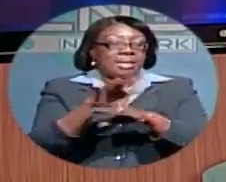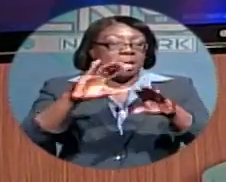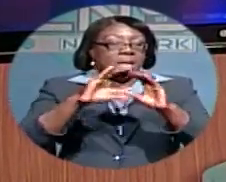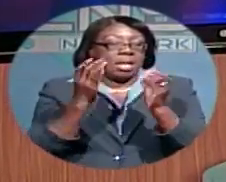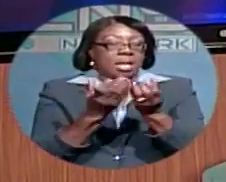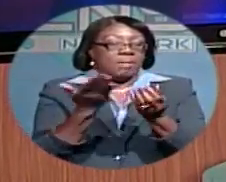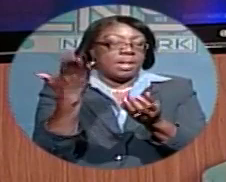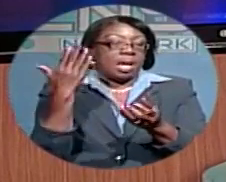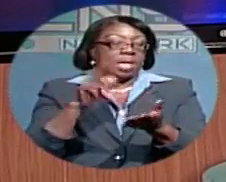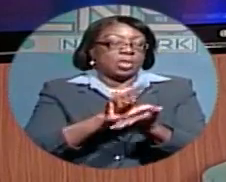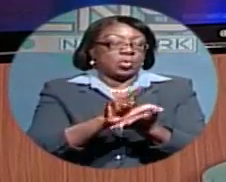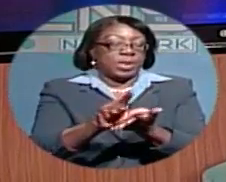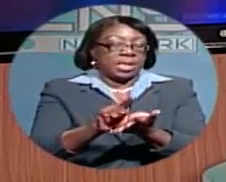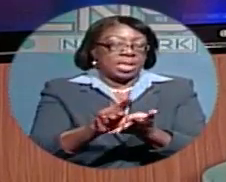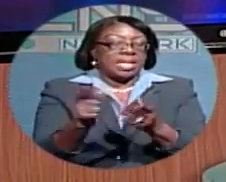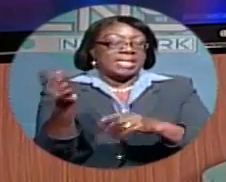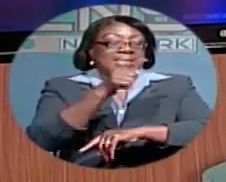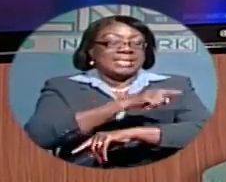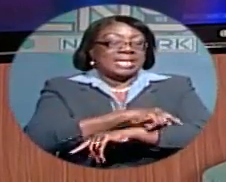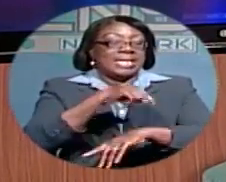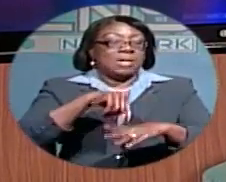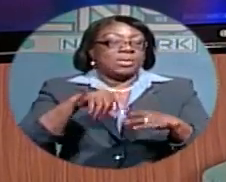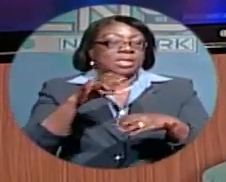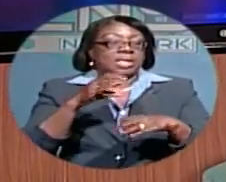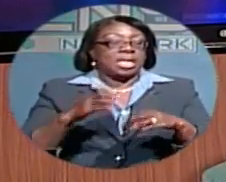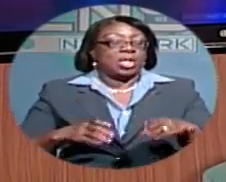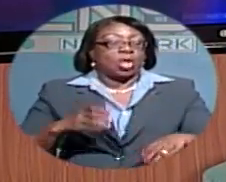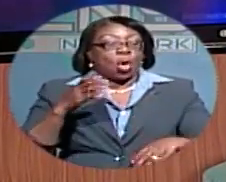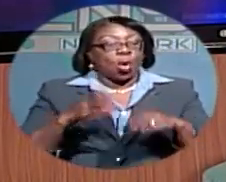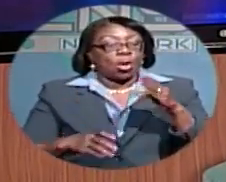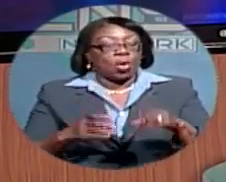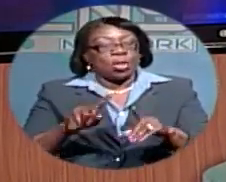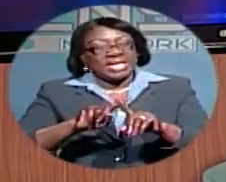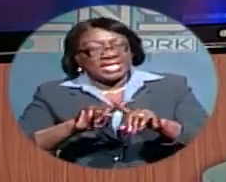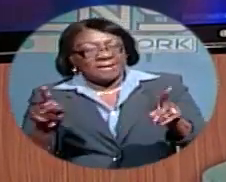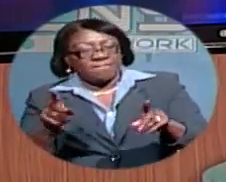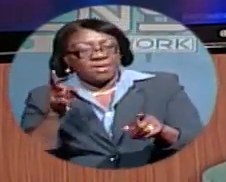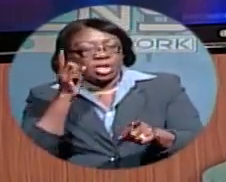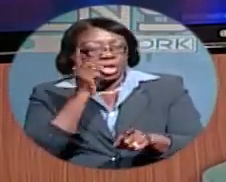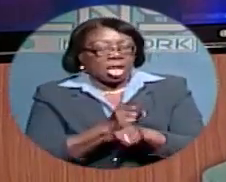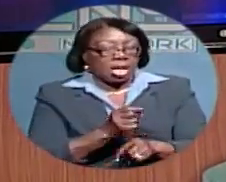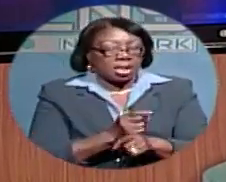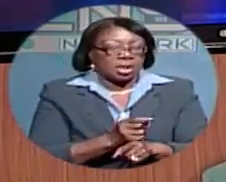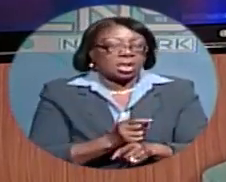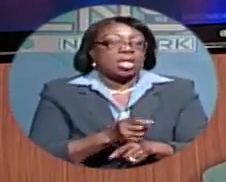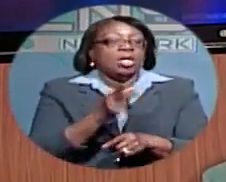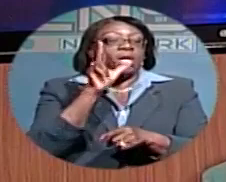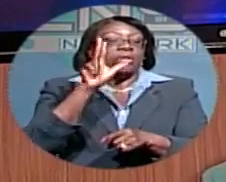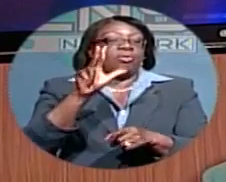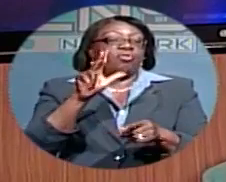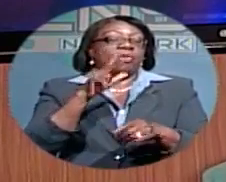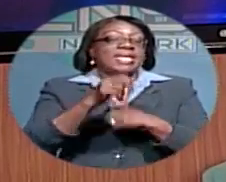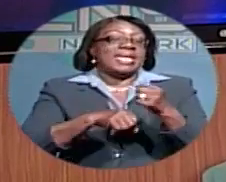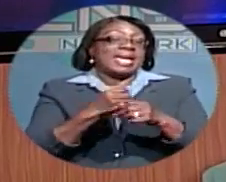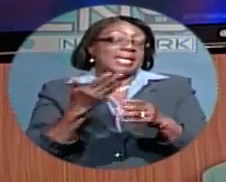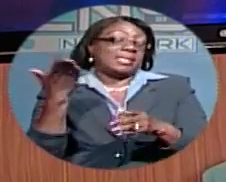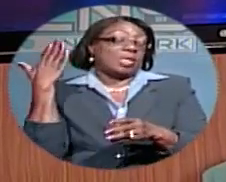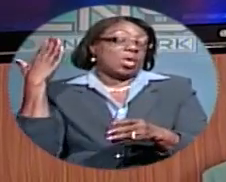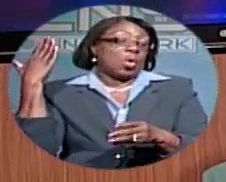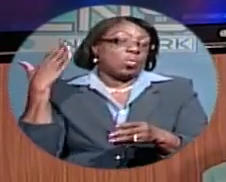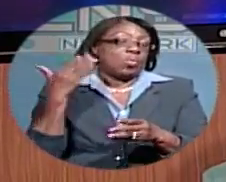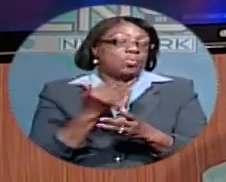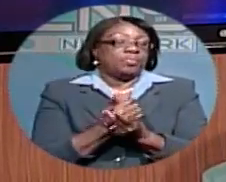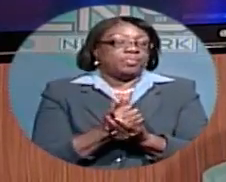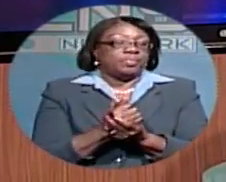court on a totally unrelated charge. Tonight, Fern Carey tells us about the 3 years-old charges 37-year-old Stubbs will have to answer